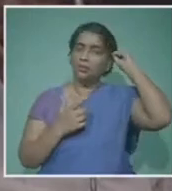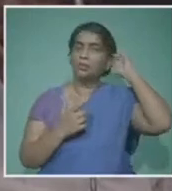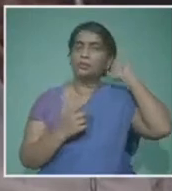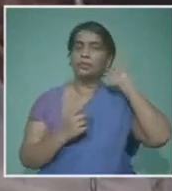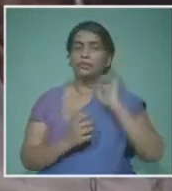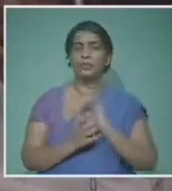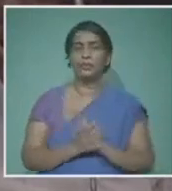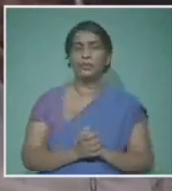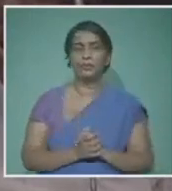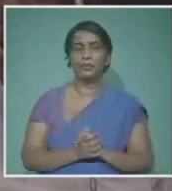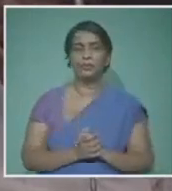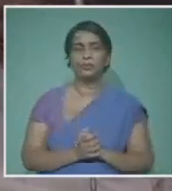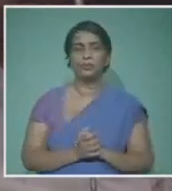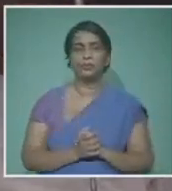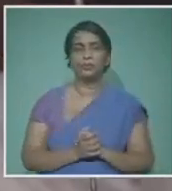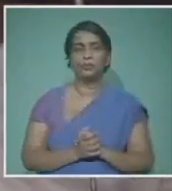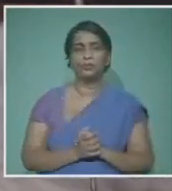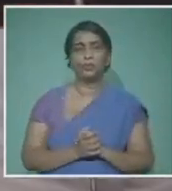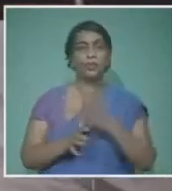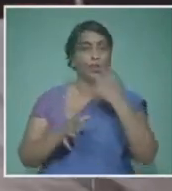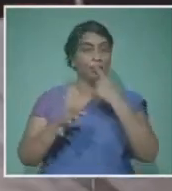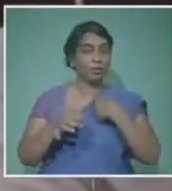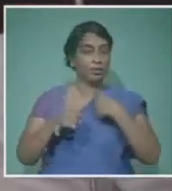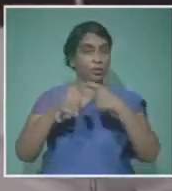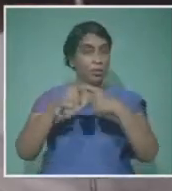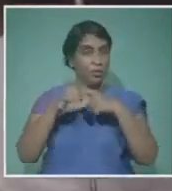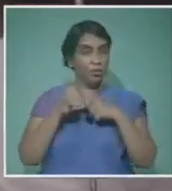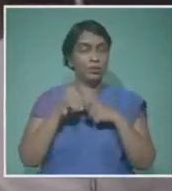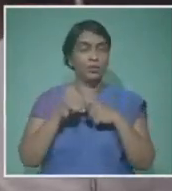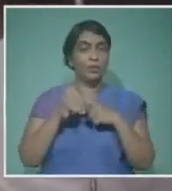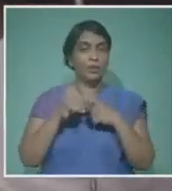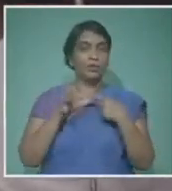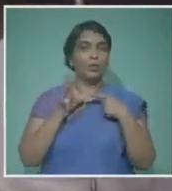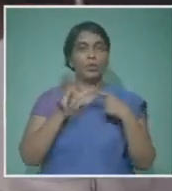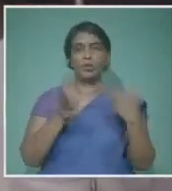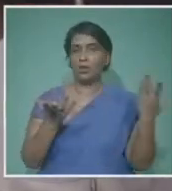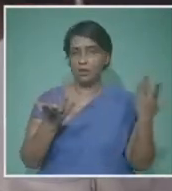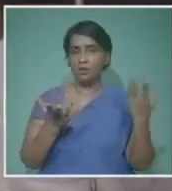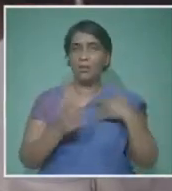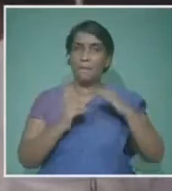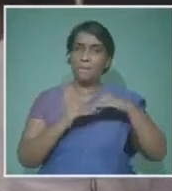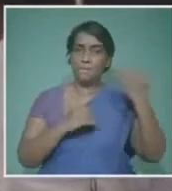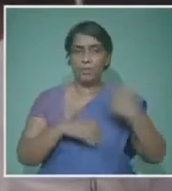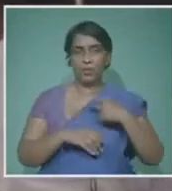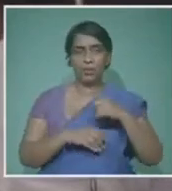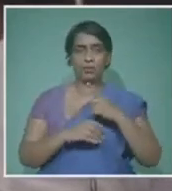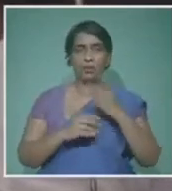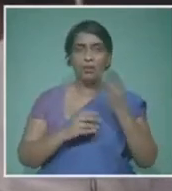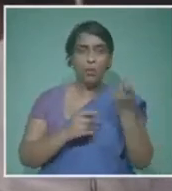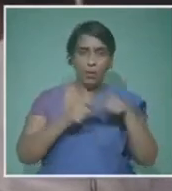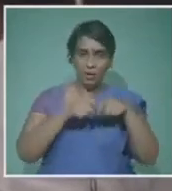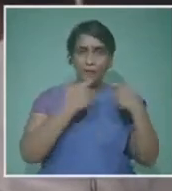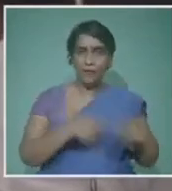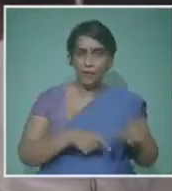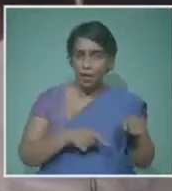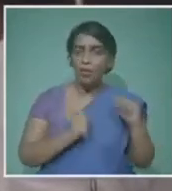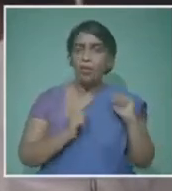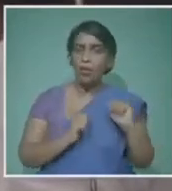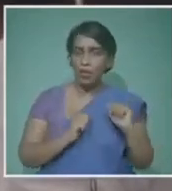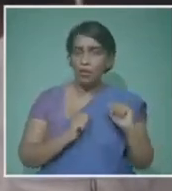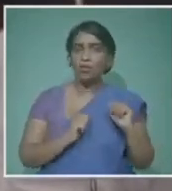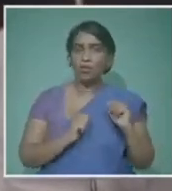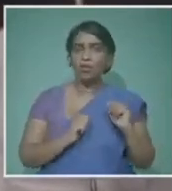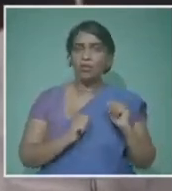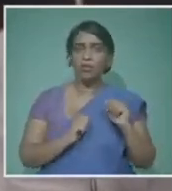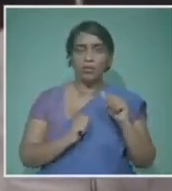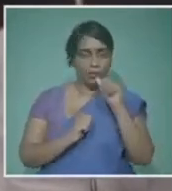e obathuma aapu e prashne inda meke pilithuru na mama eka pasu avasthawakadi yam mudalak waya karala thiyena na eka opanada kiyana